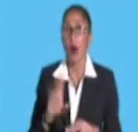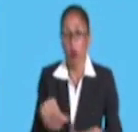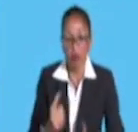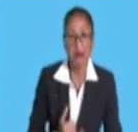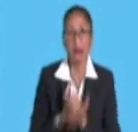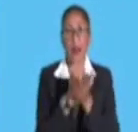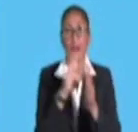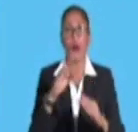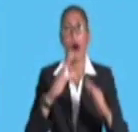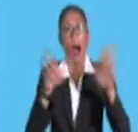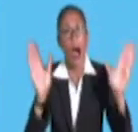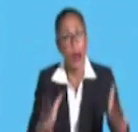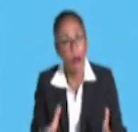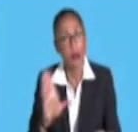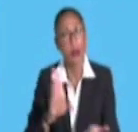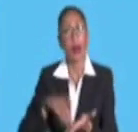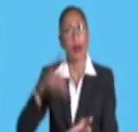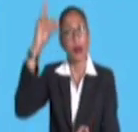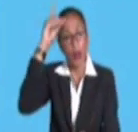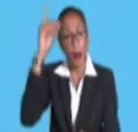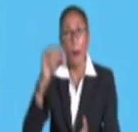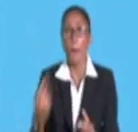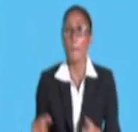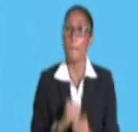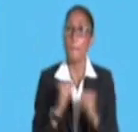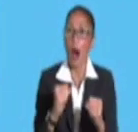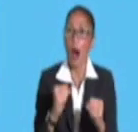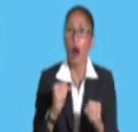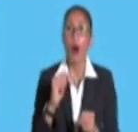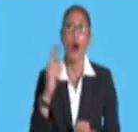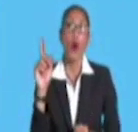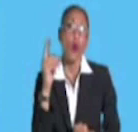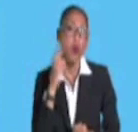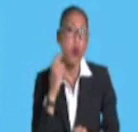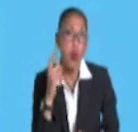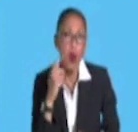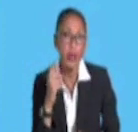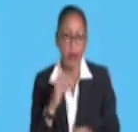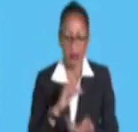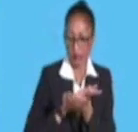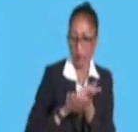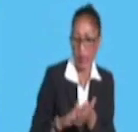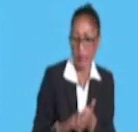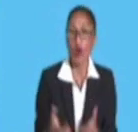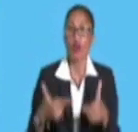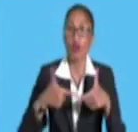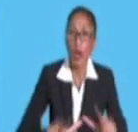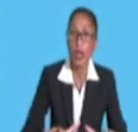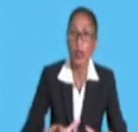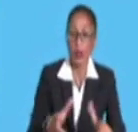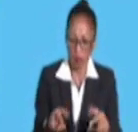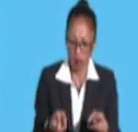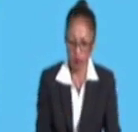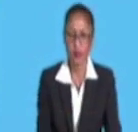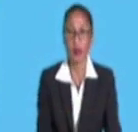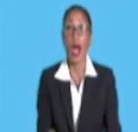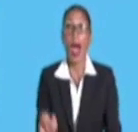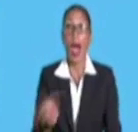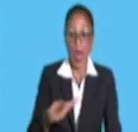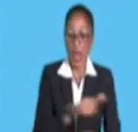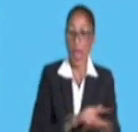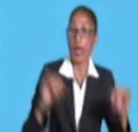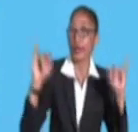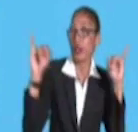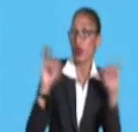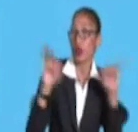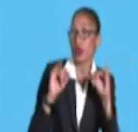for housing, education, power, water, sanitation, transport, roading, and land